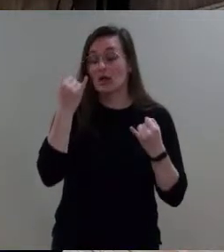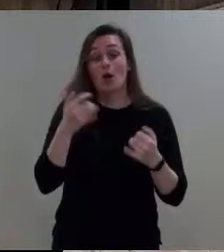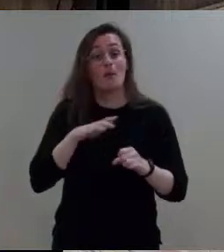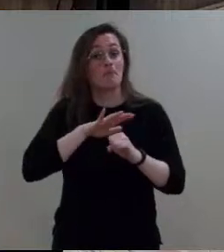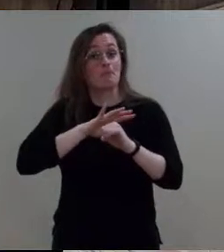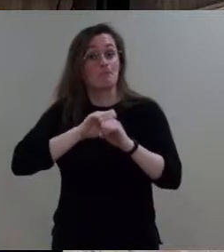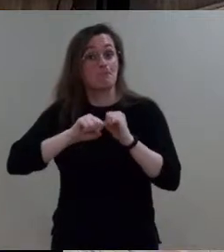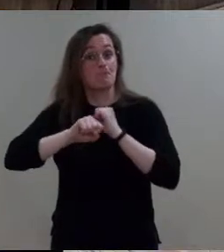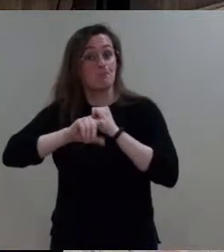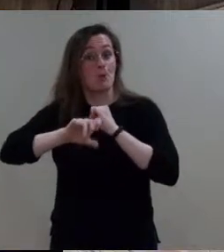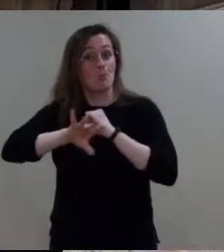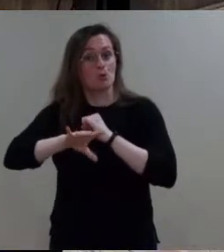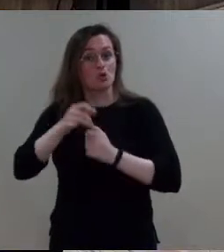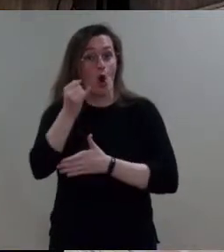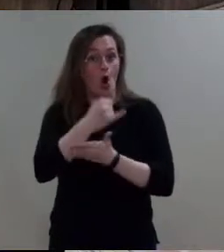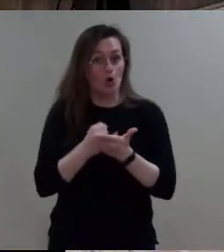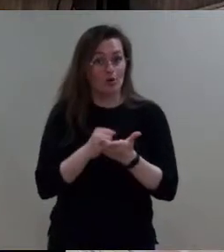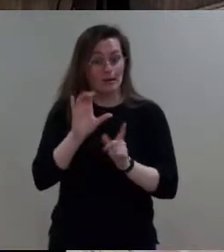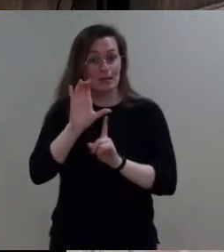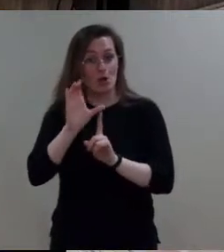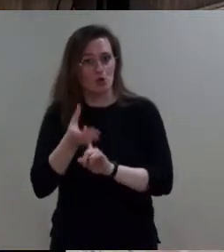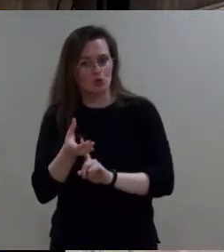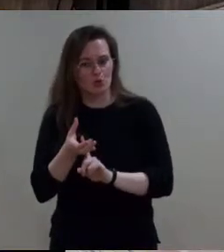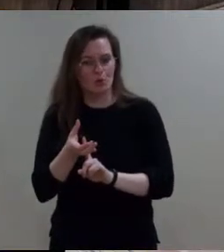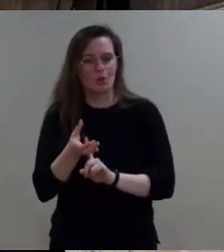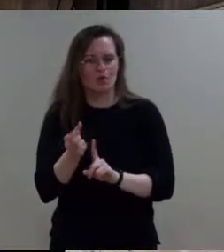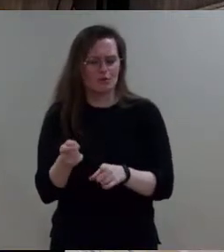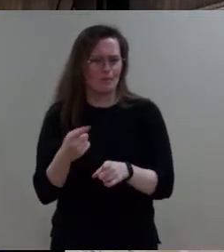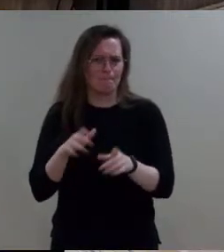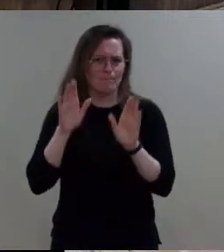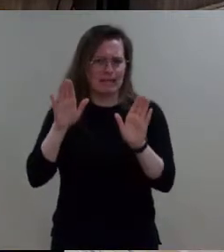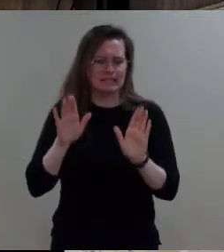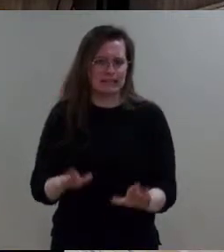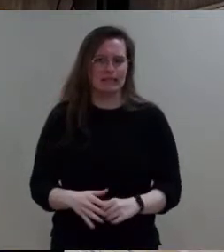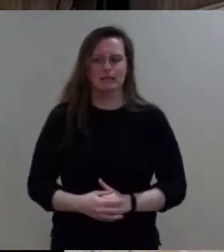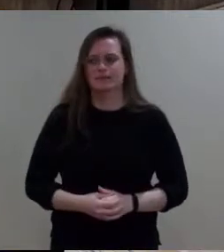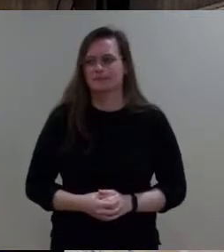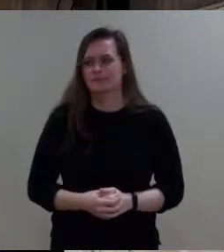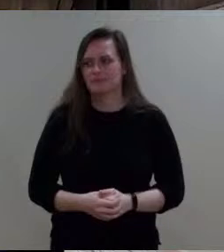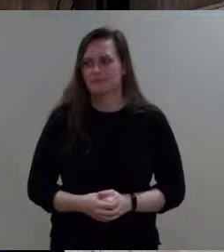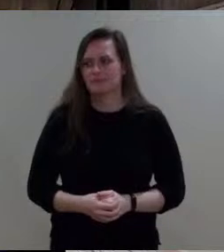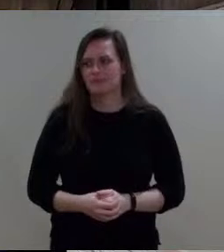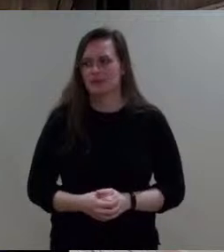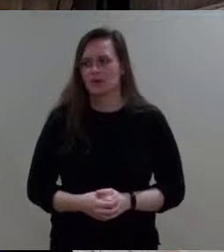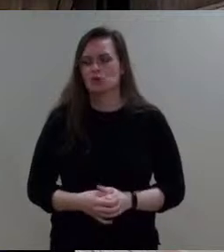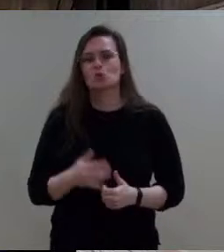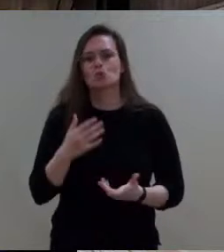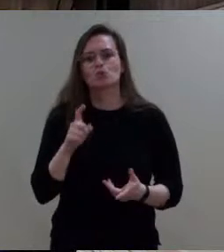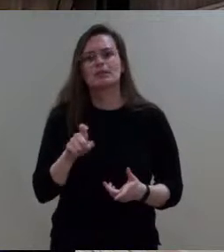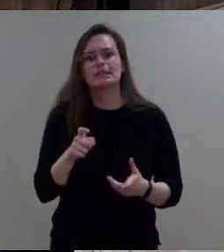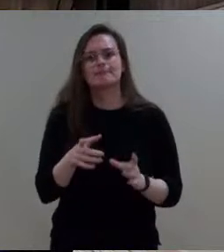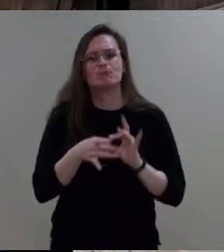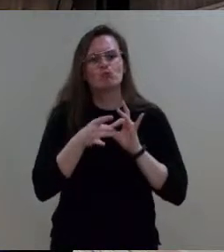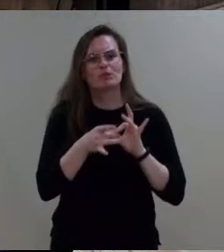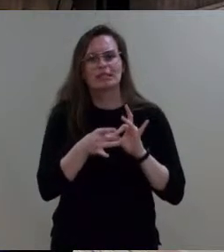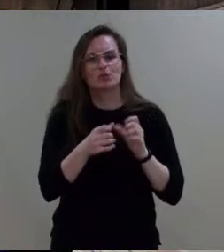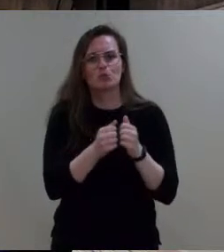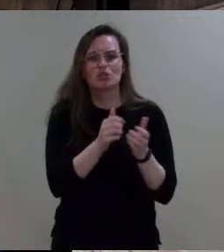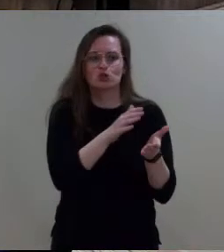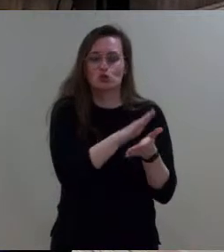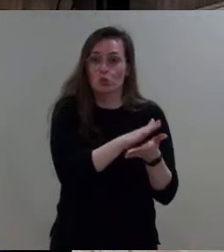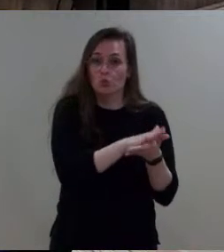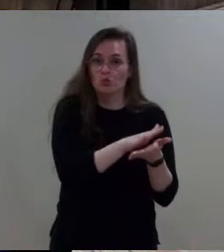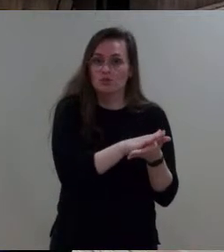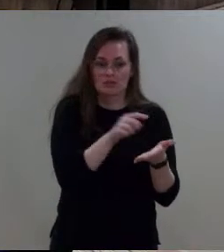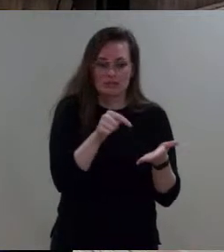culture. It was amazing, and a bigger relationship is built with schools on how they can help their students